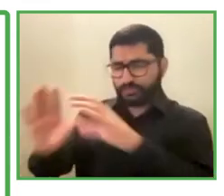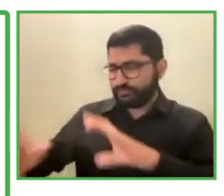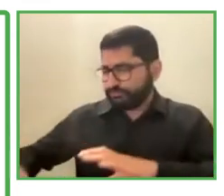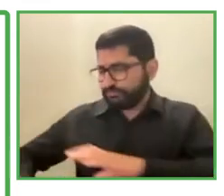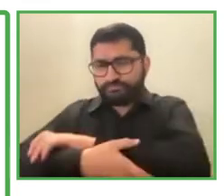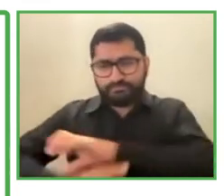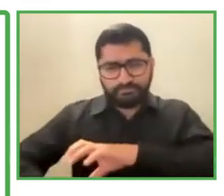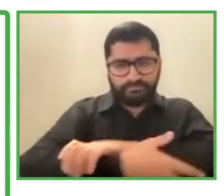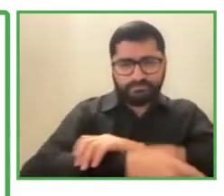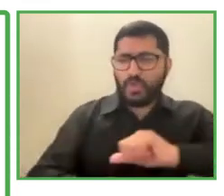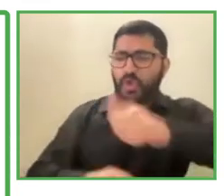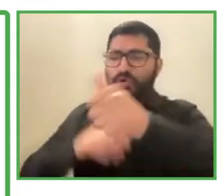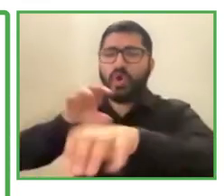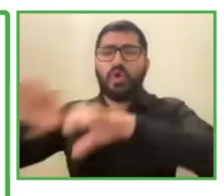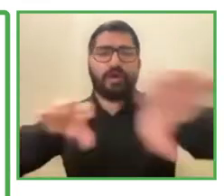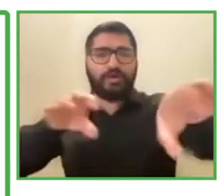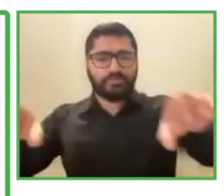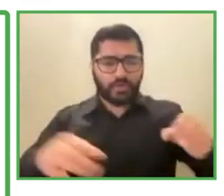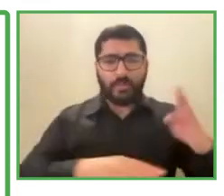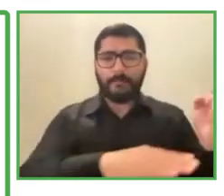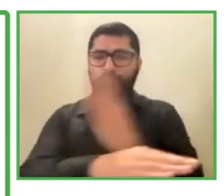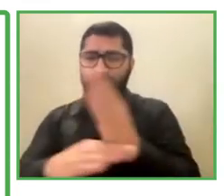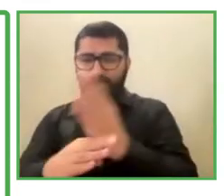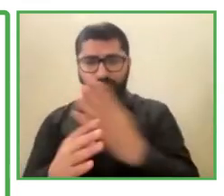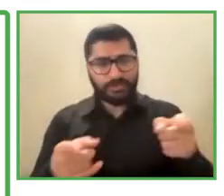deployment of this along with different alliances,